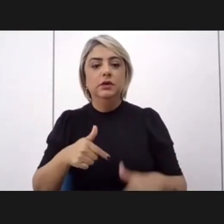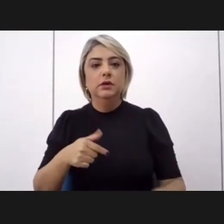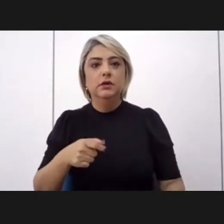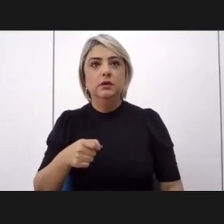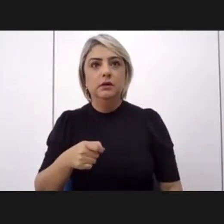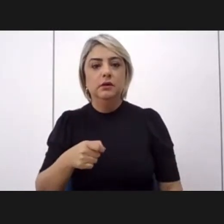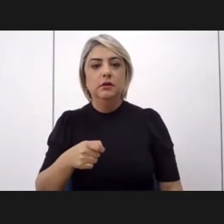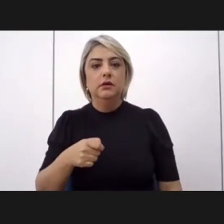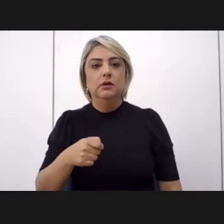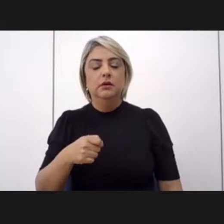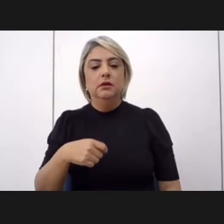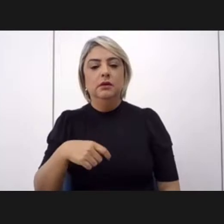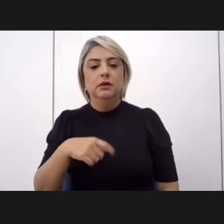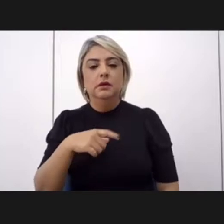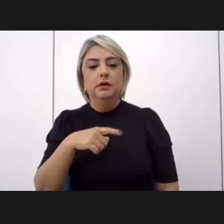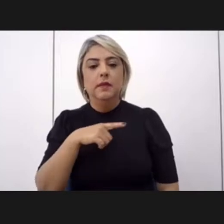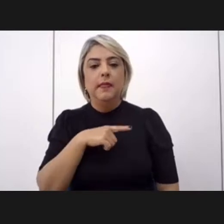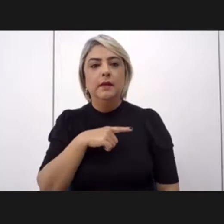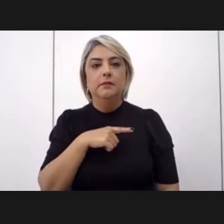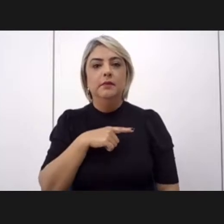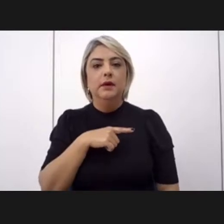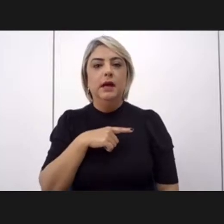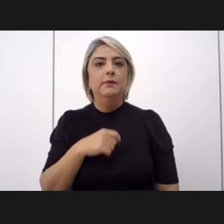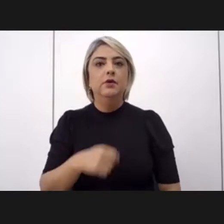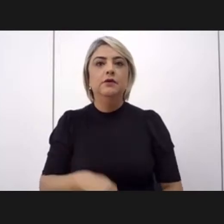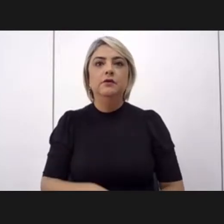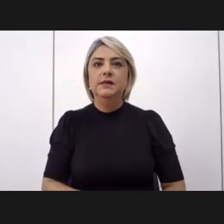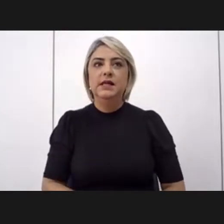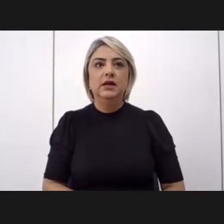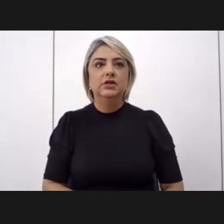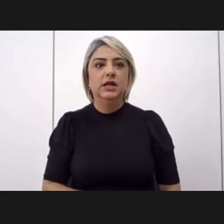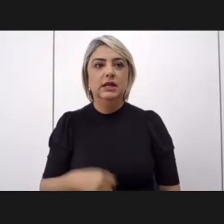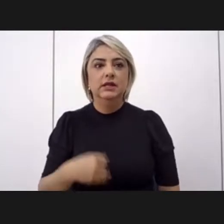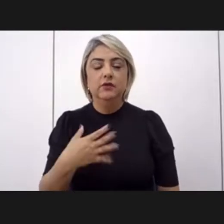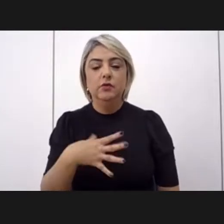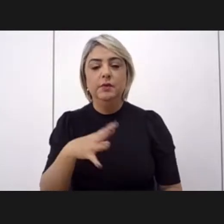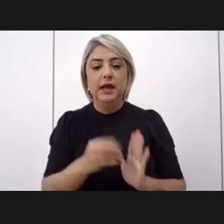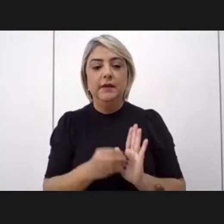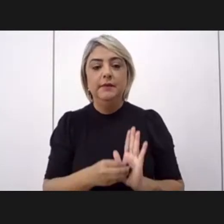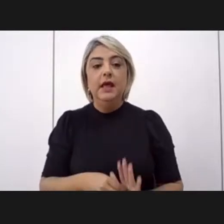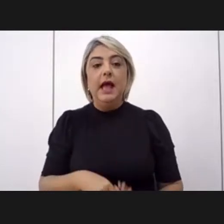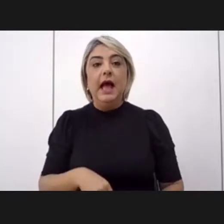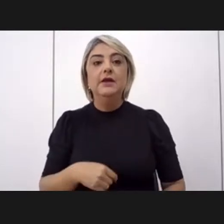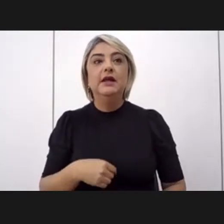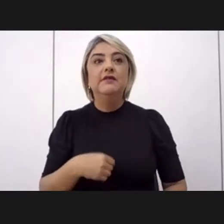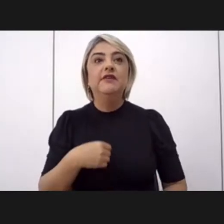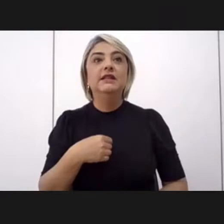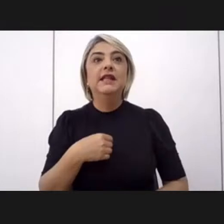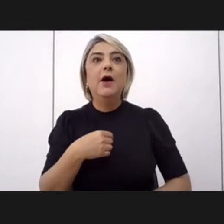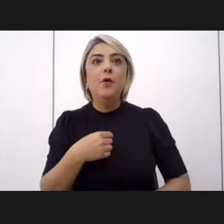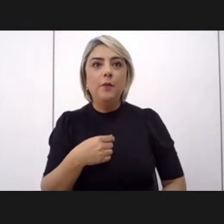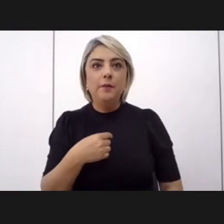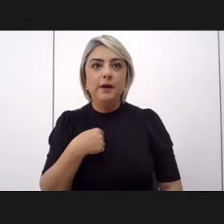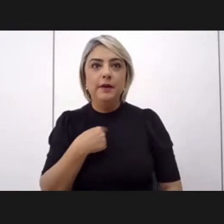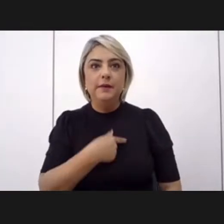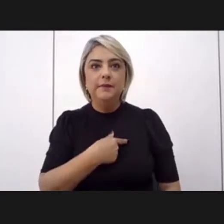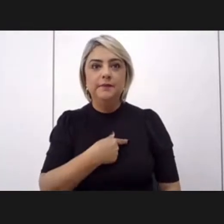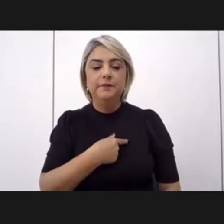been discussing this with a publisher, and we hope to have some more